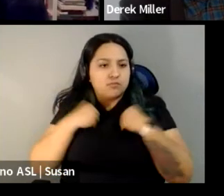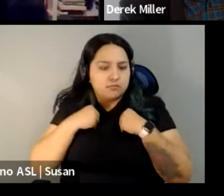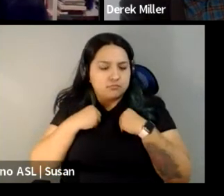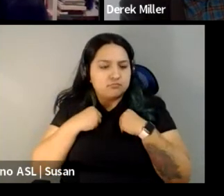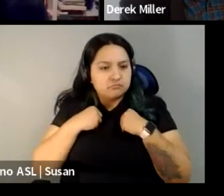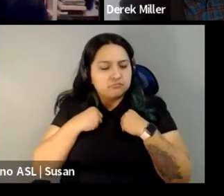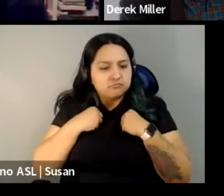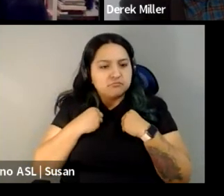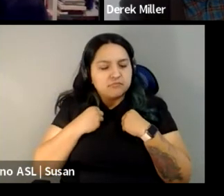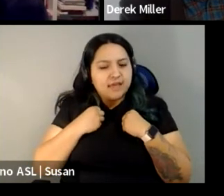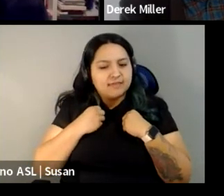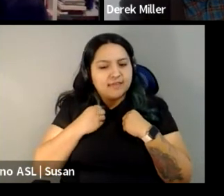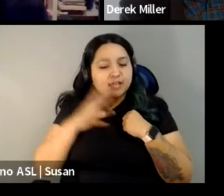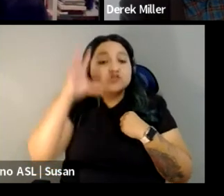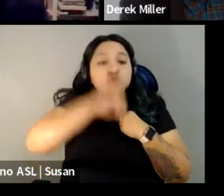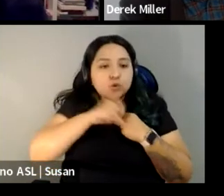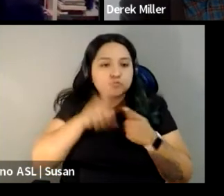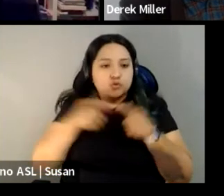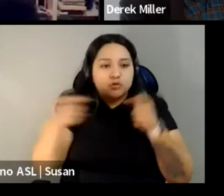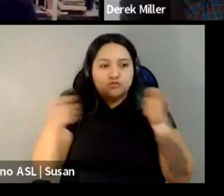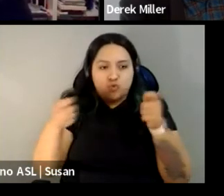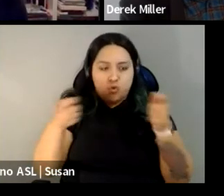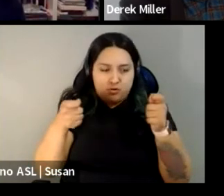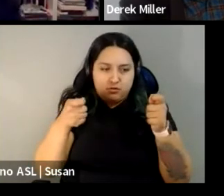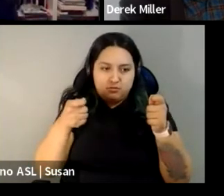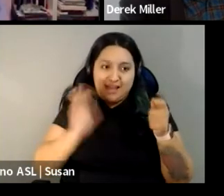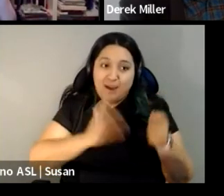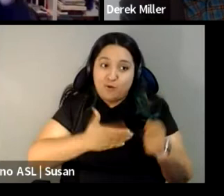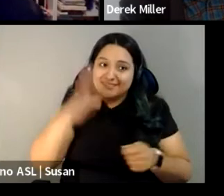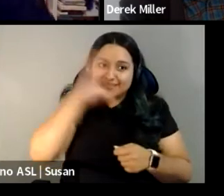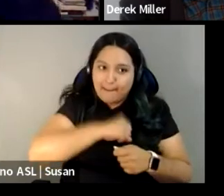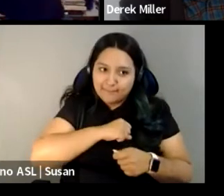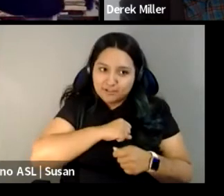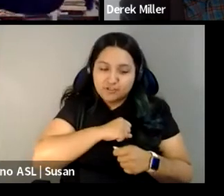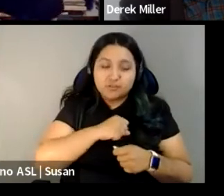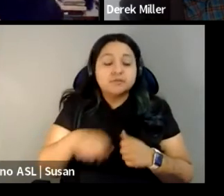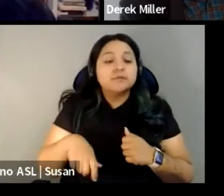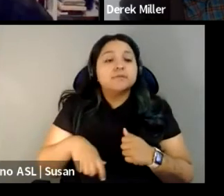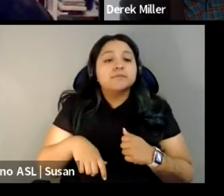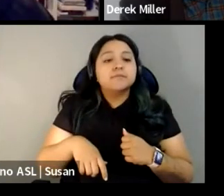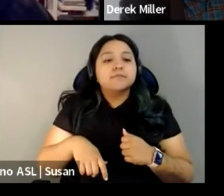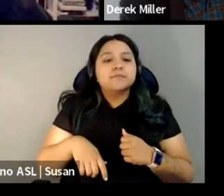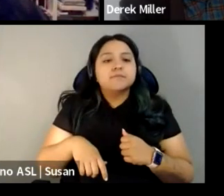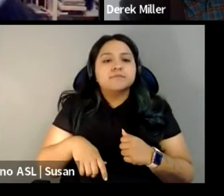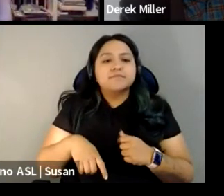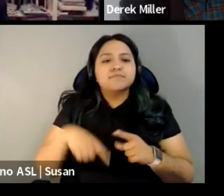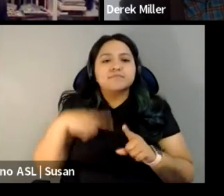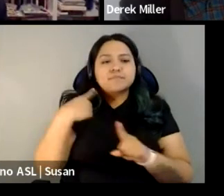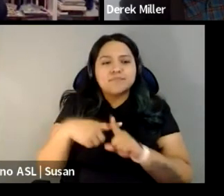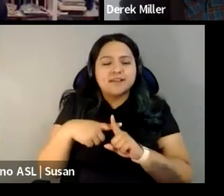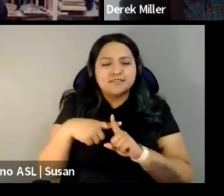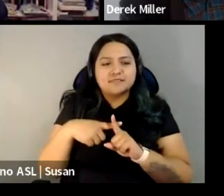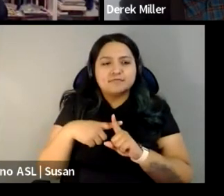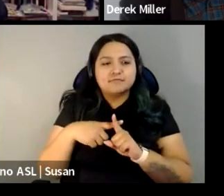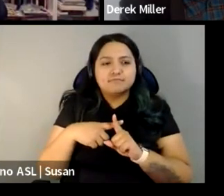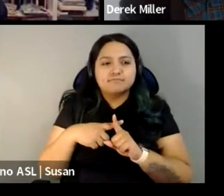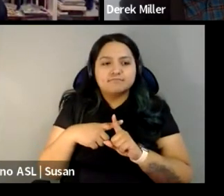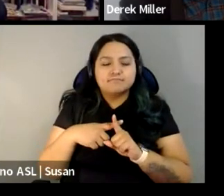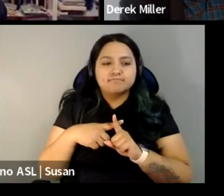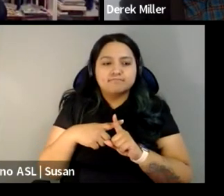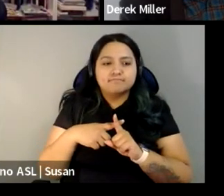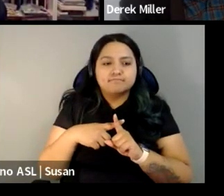He's going to disabuse us of those assumptions, as well as the desire